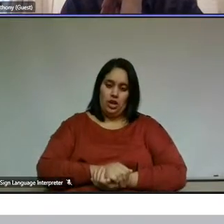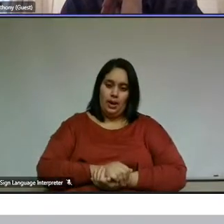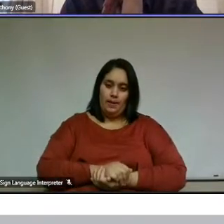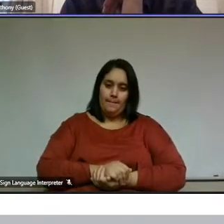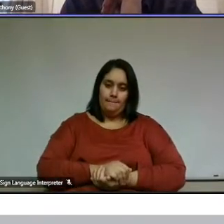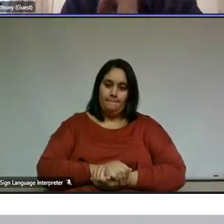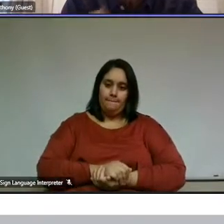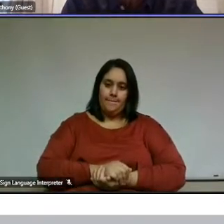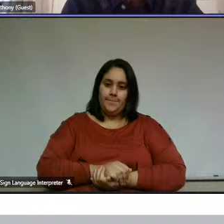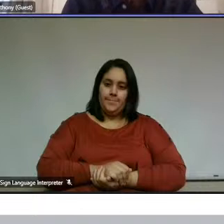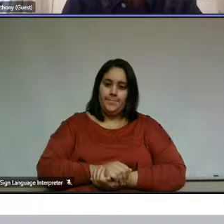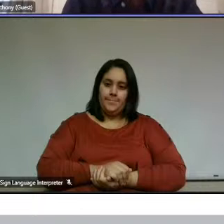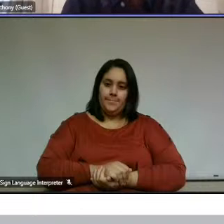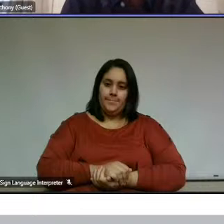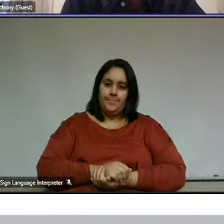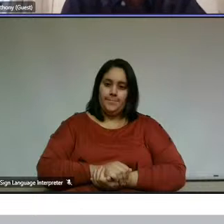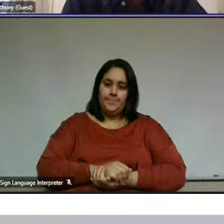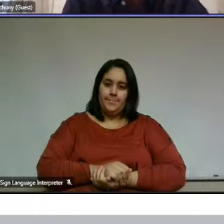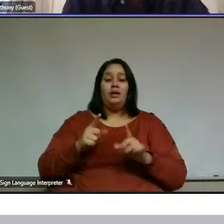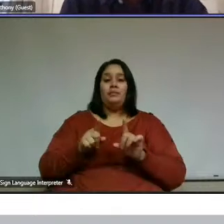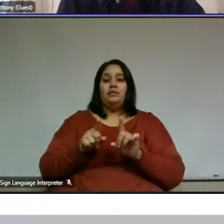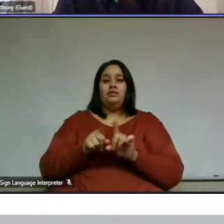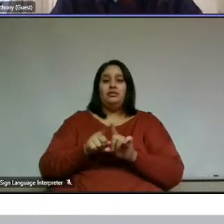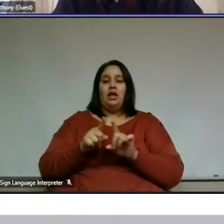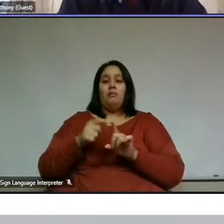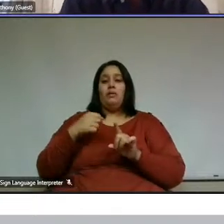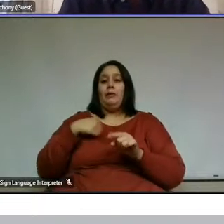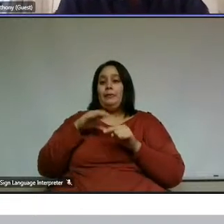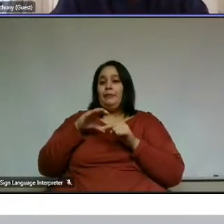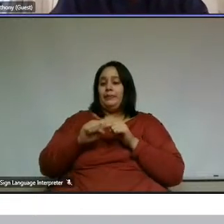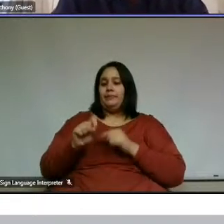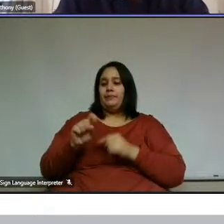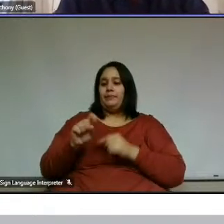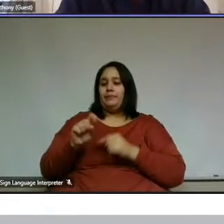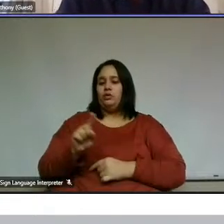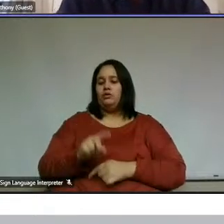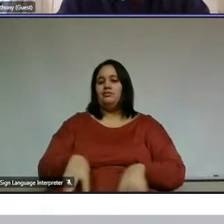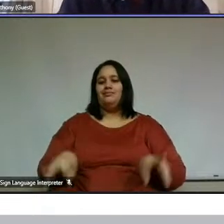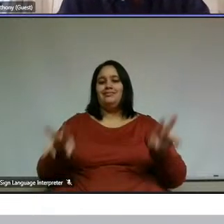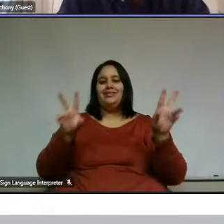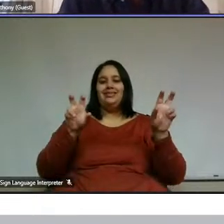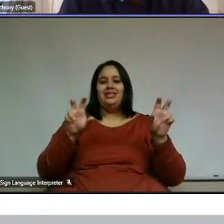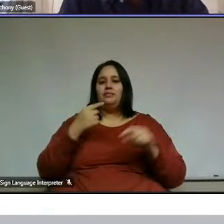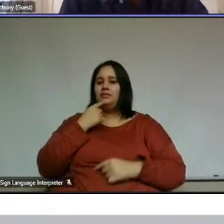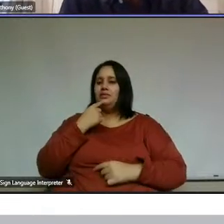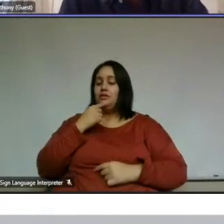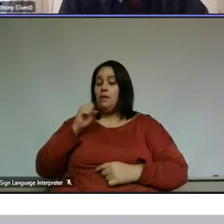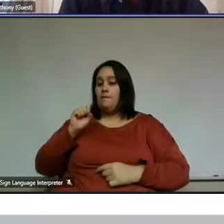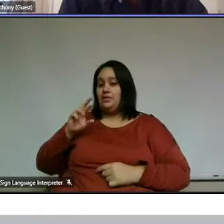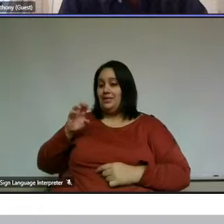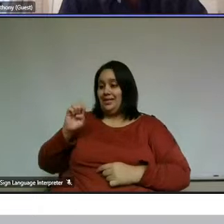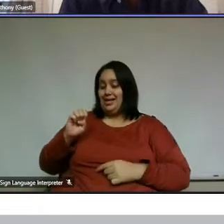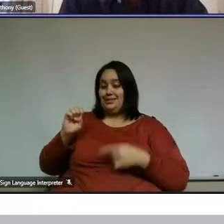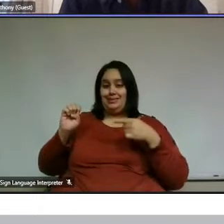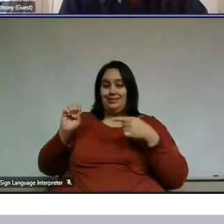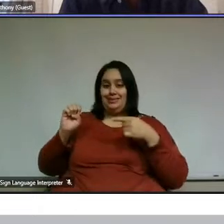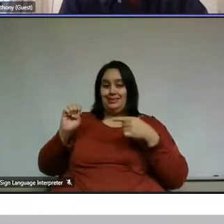And perhaps also in picking up on the whole theme that Mr. Rasmus